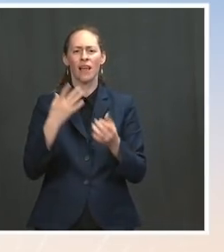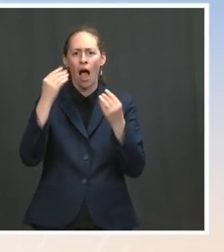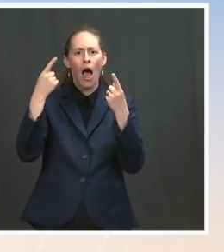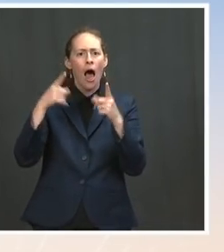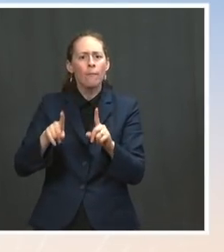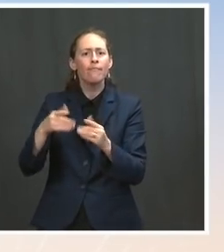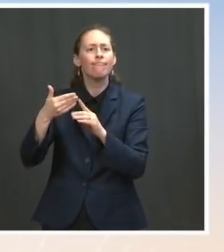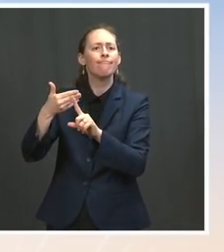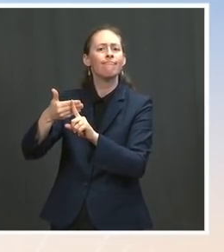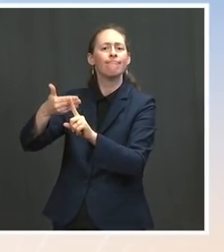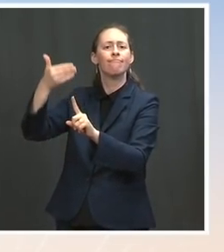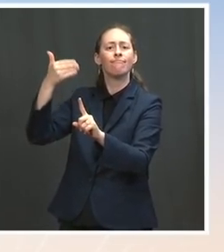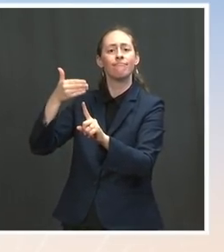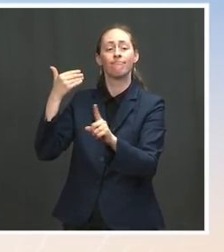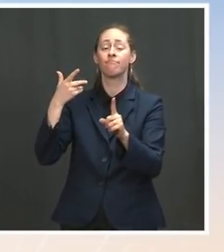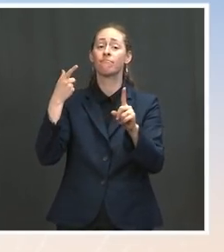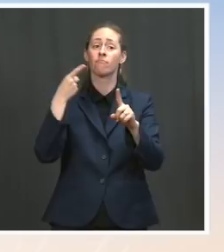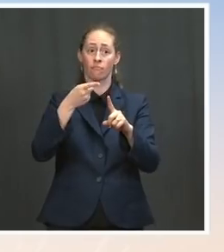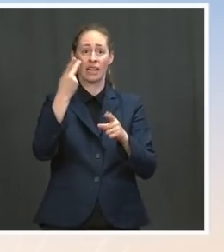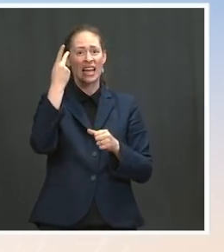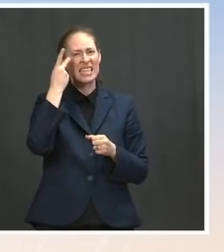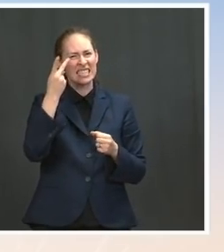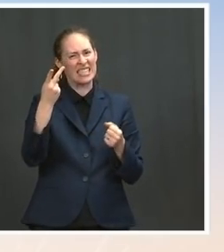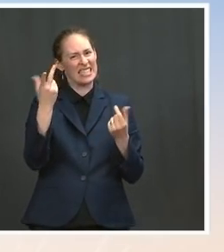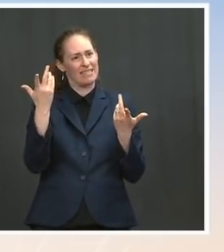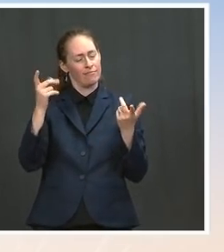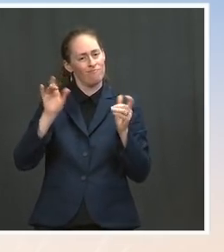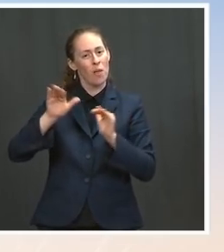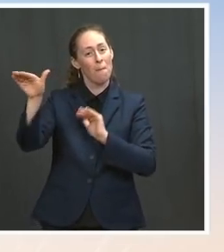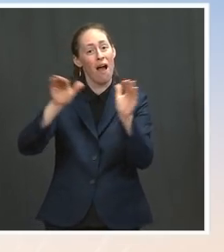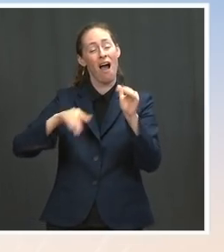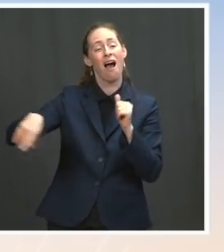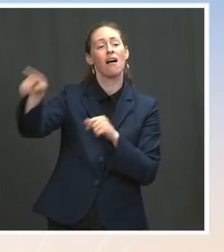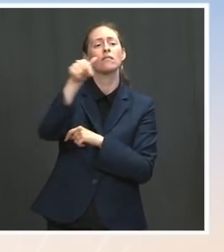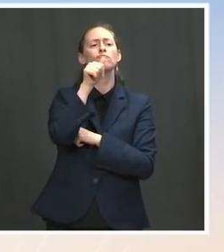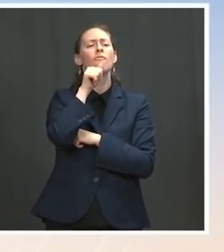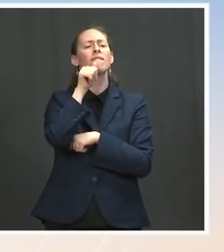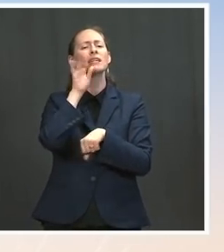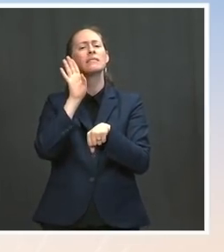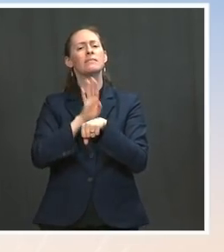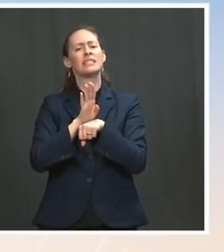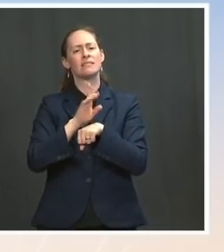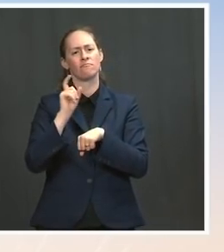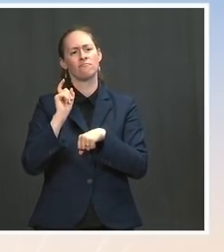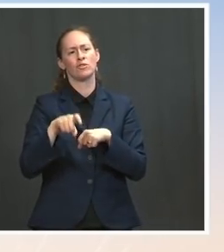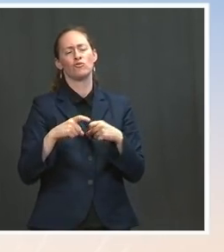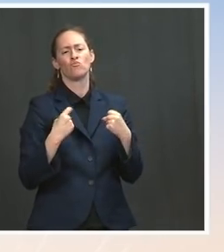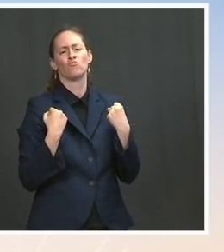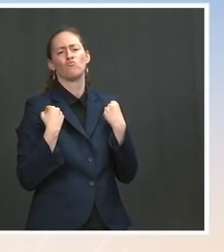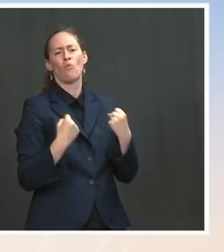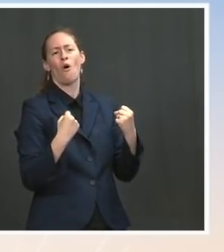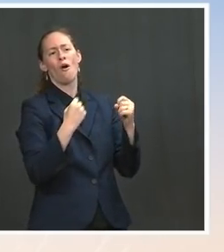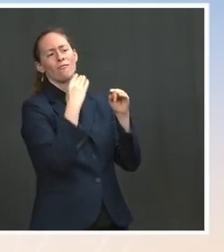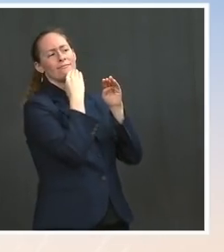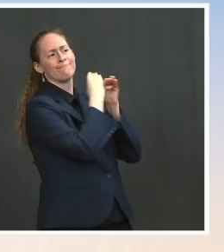a reminder to the private sector about the need and the importance of hardening their own cybersecurity protections, of investing in